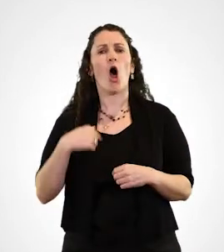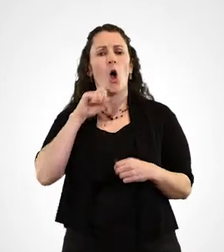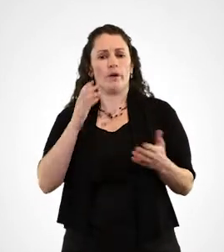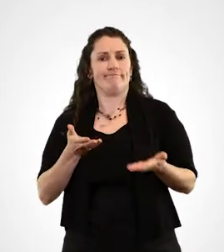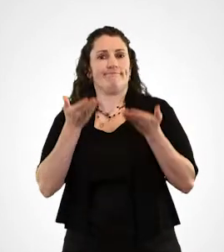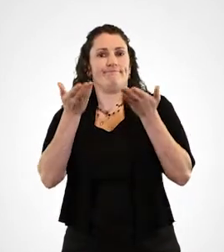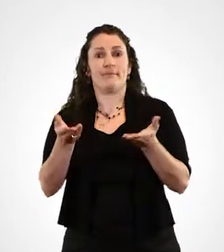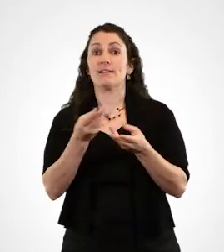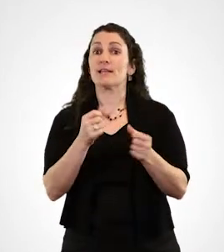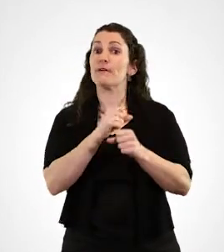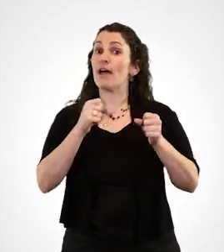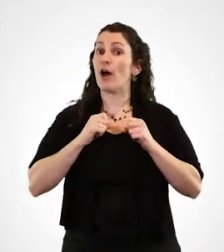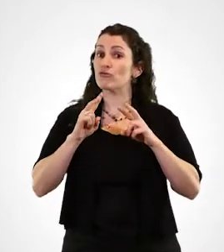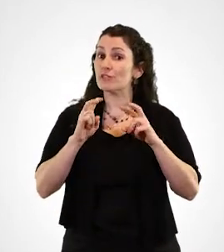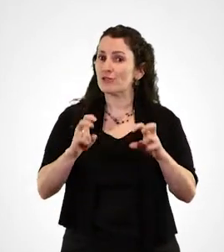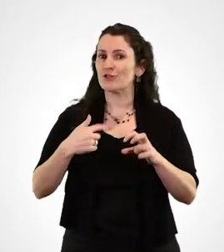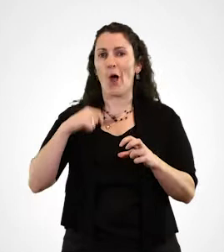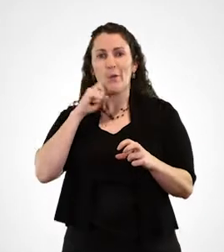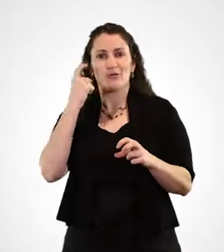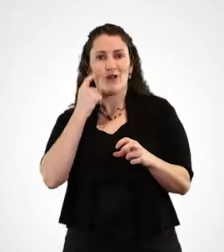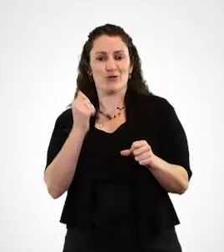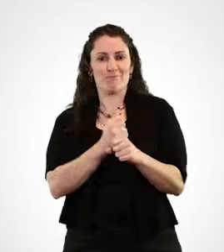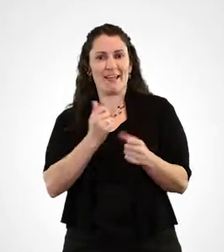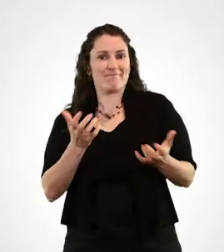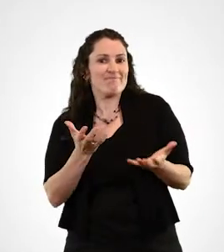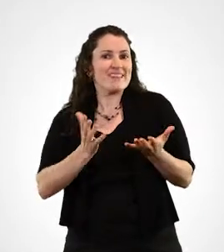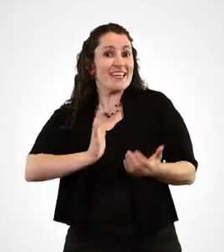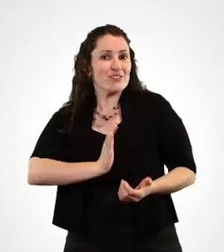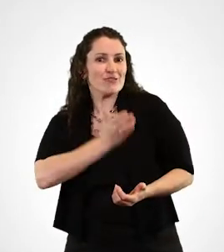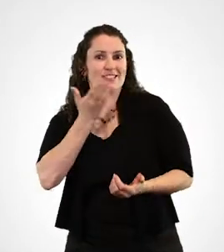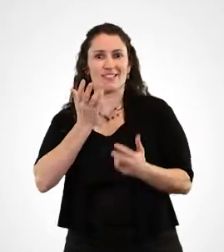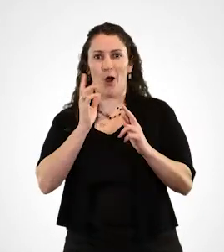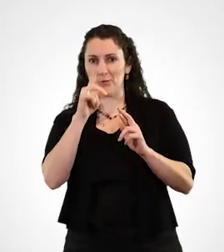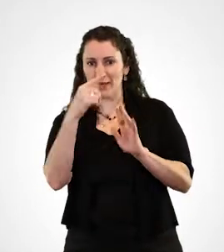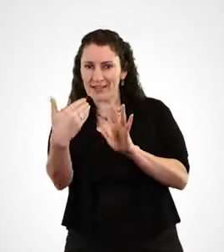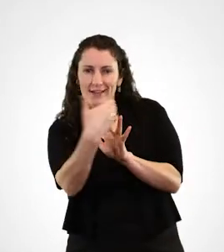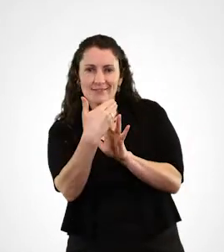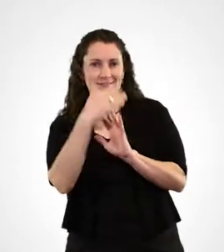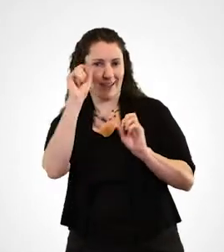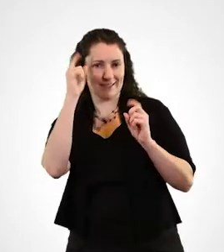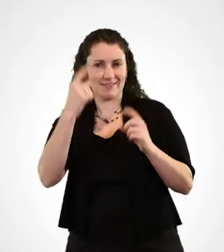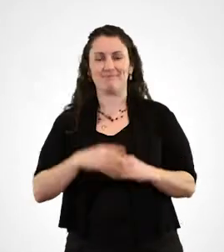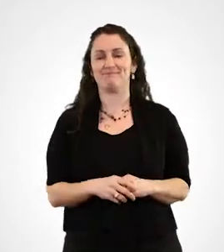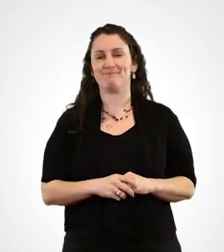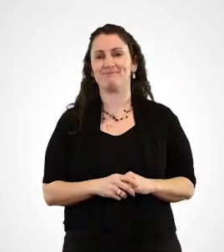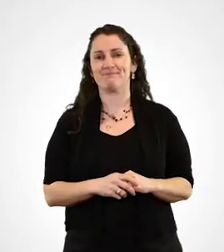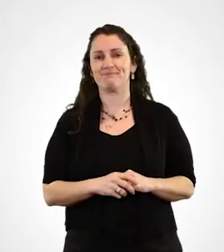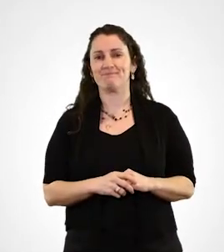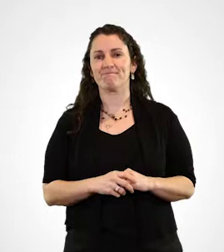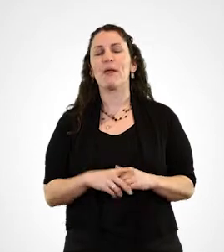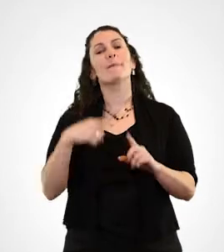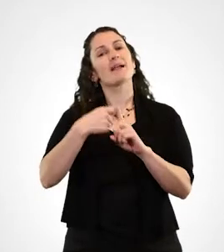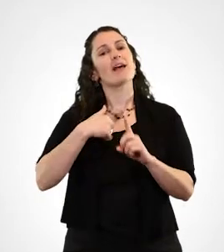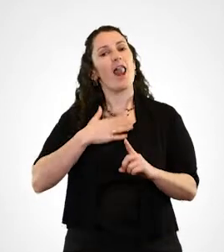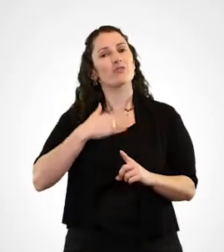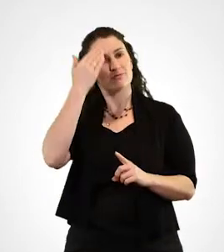of the research that we've done. I'll try and make it as interesting as possible and as accessible as possible.